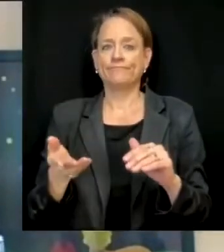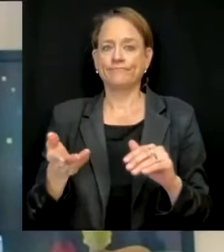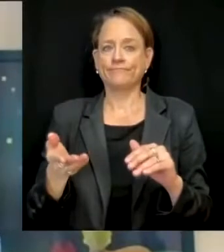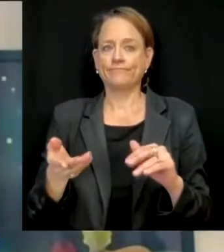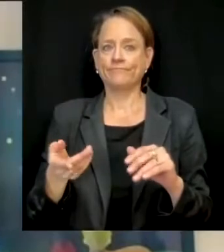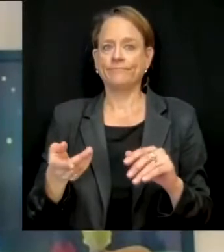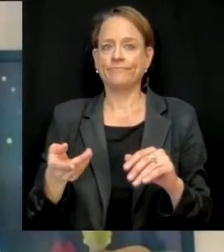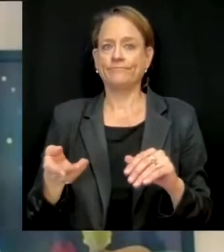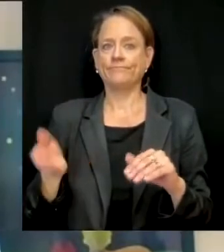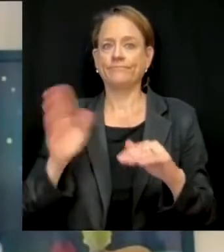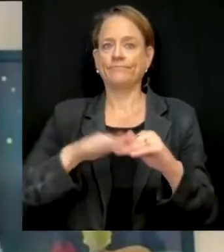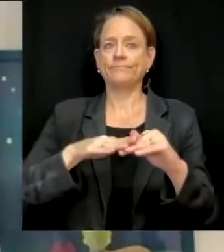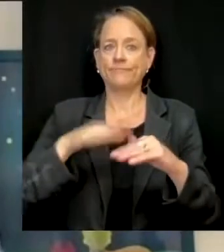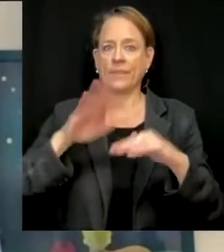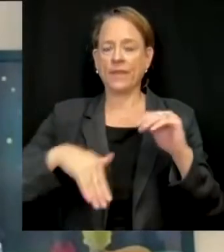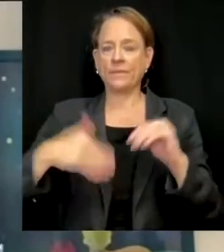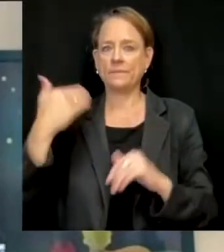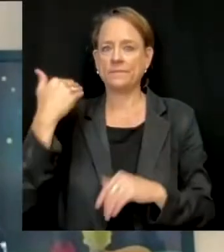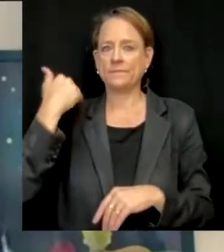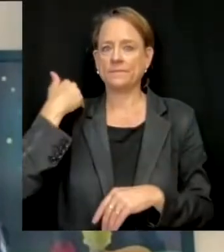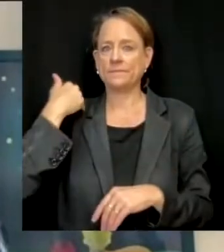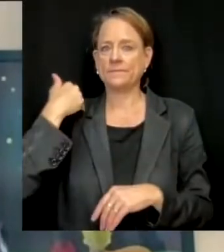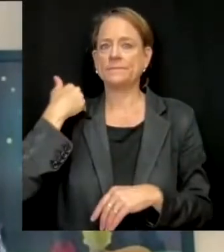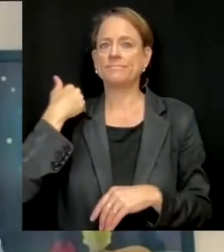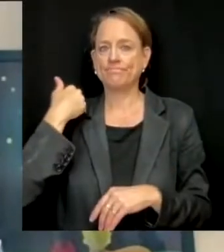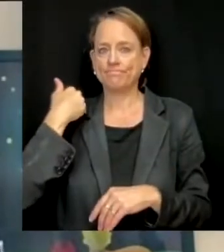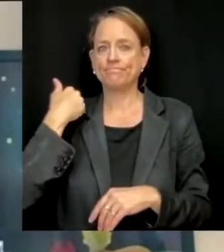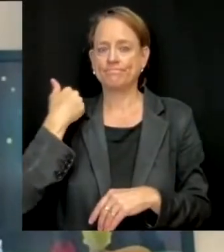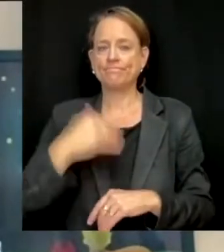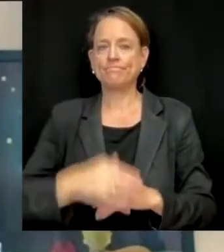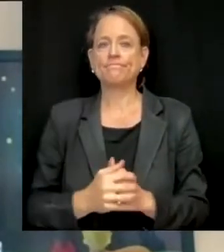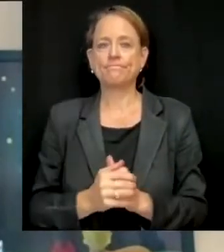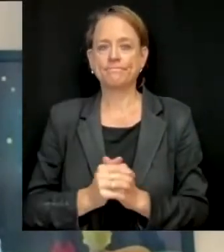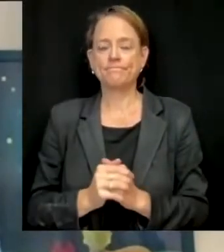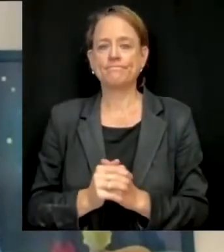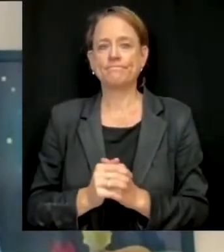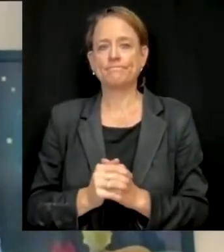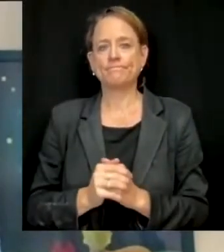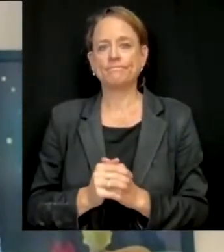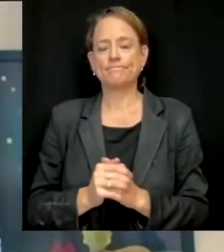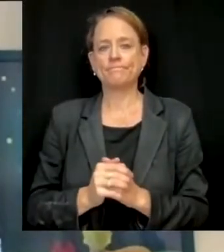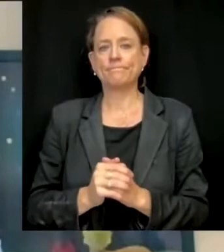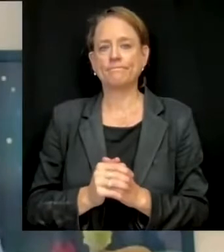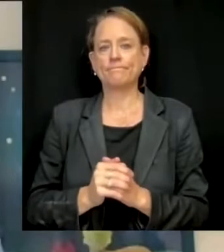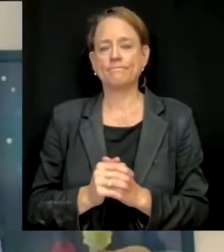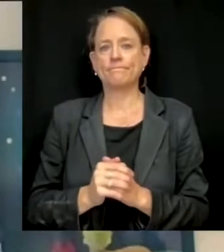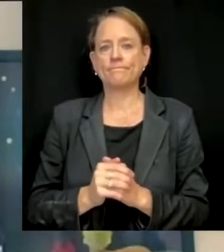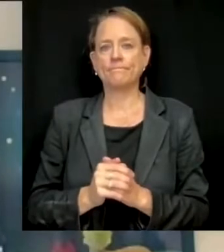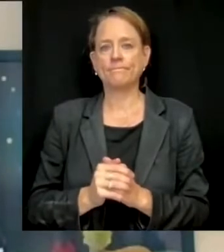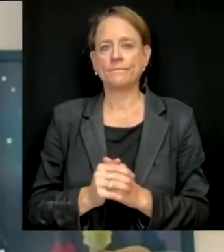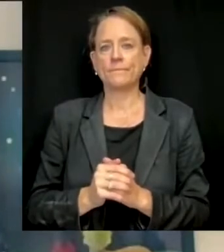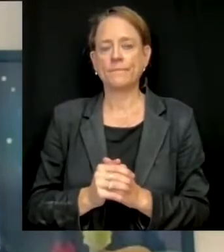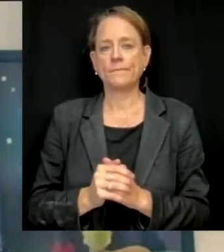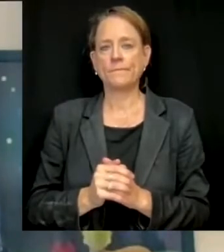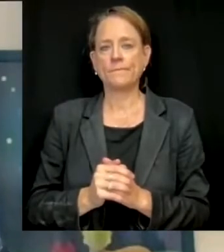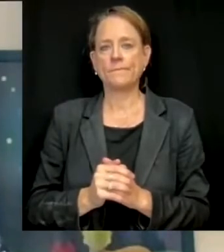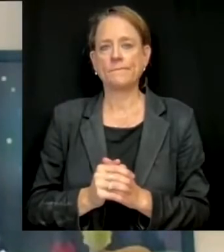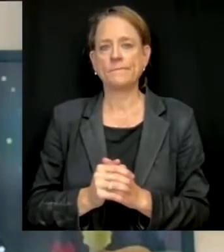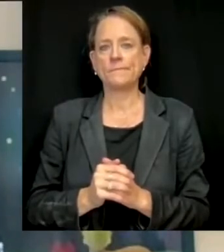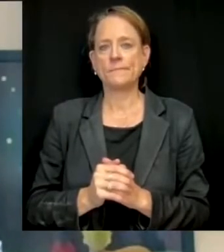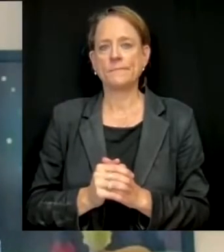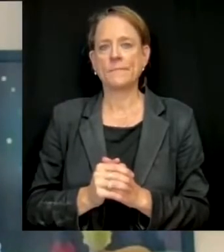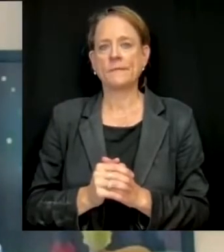day. Increases in cases are occurring in every state in the nation. And Dr. Rochelle